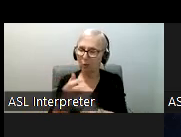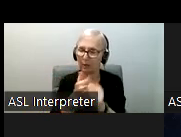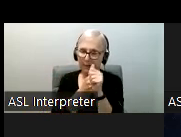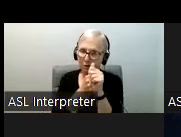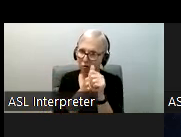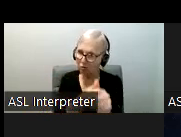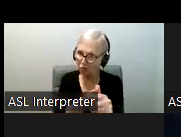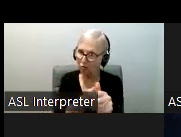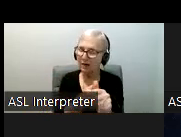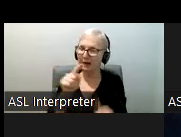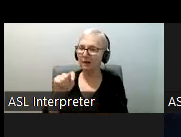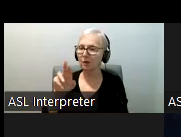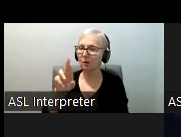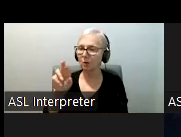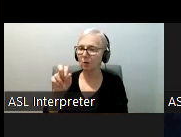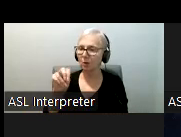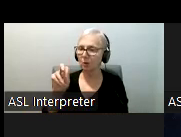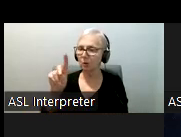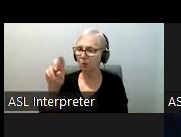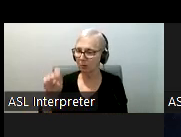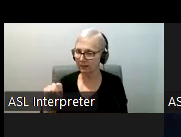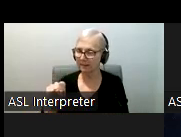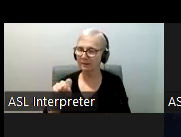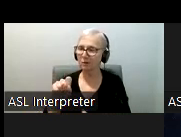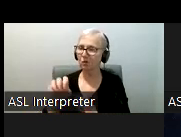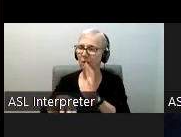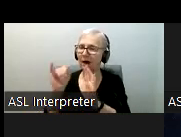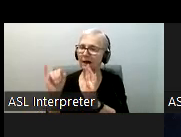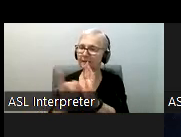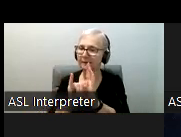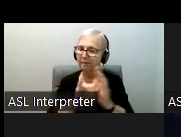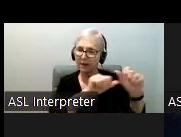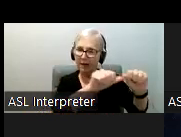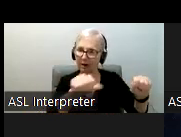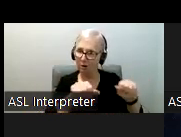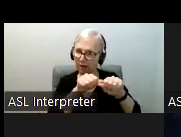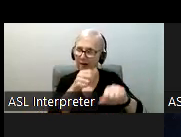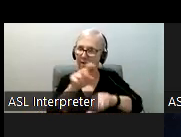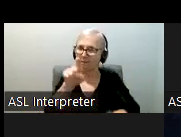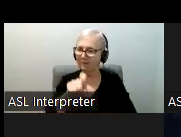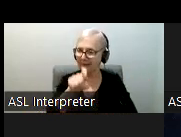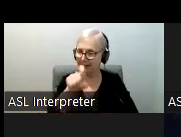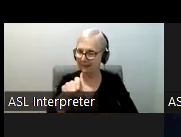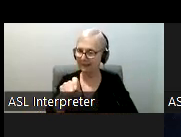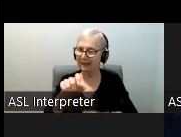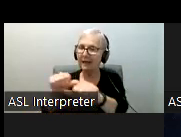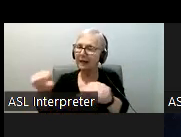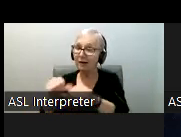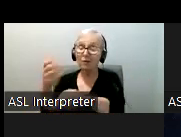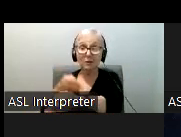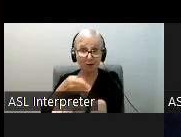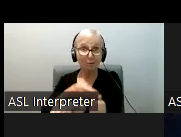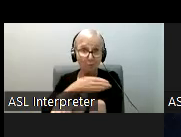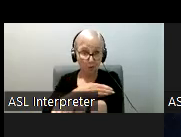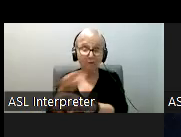really important way to identify both our areas of need and also areas of improvement that we've made, kind of gains that we've